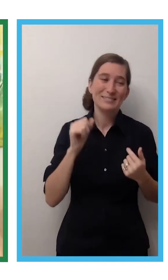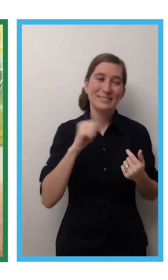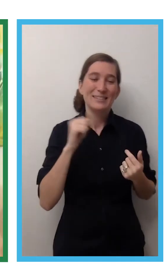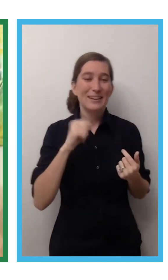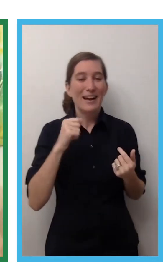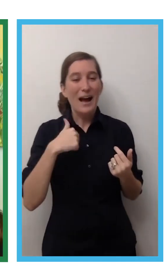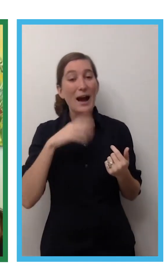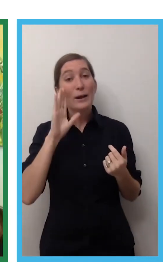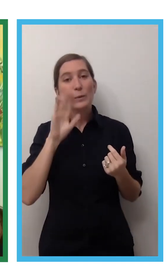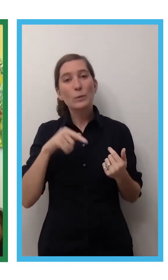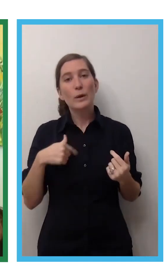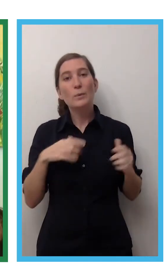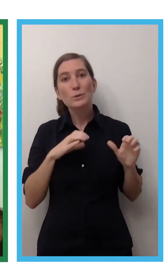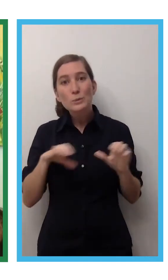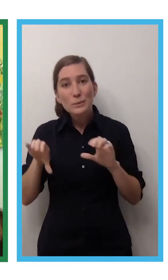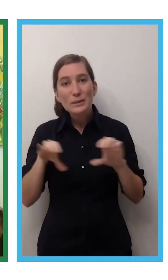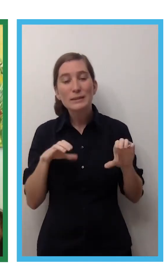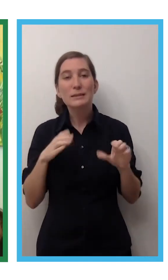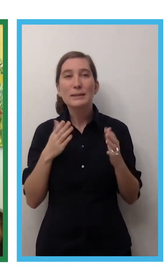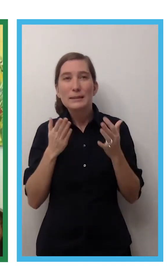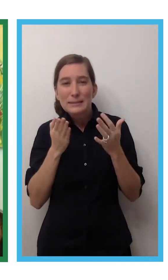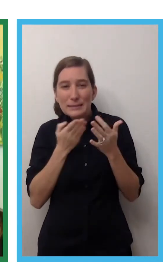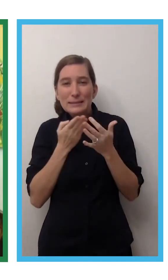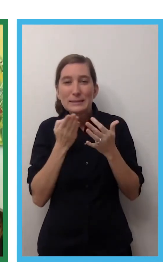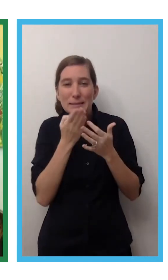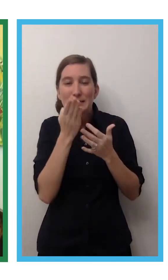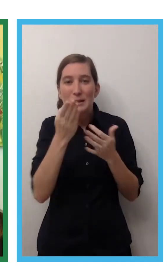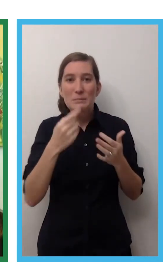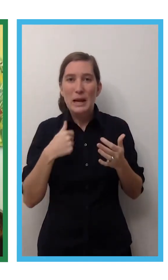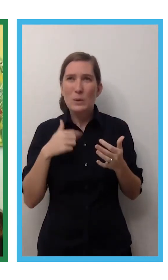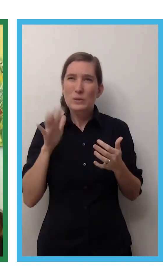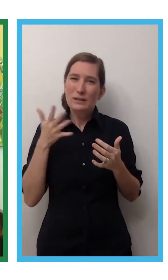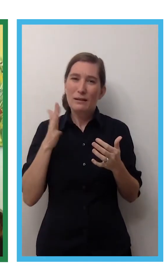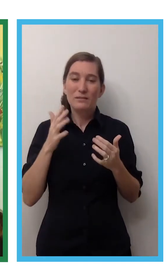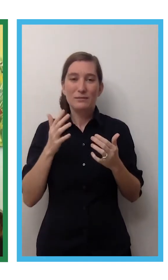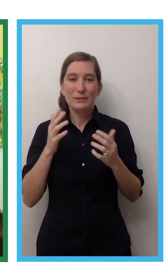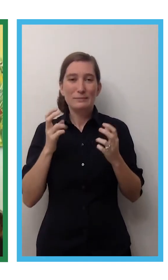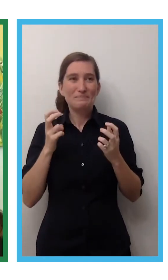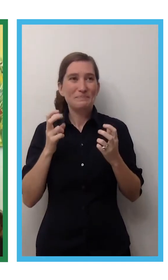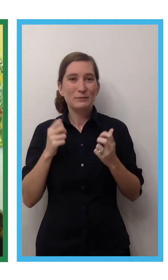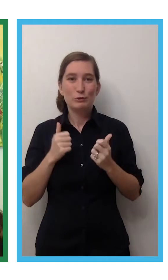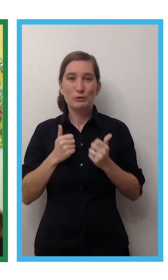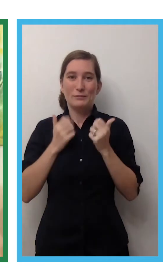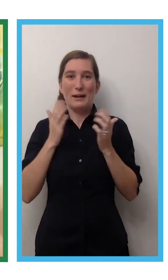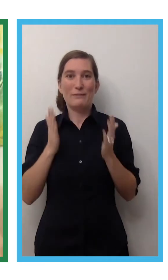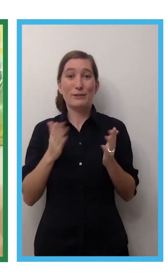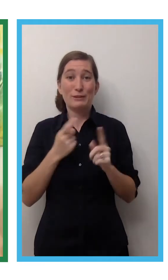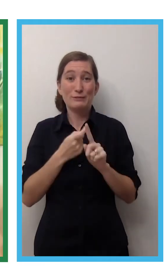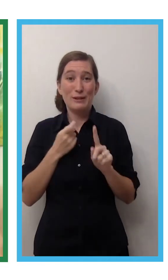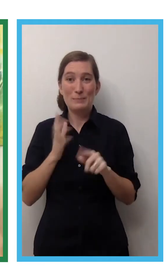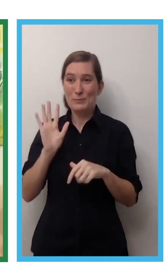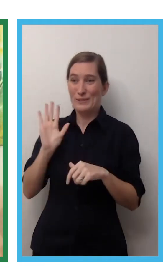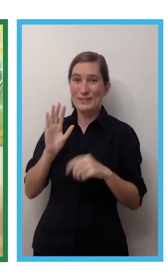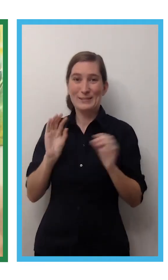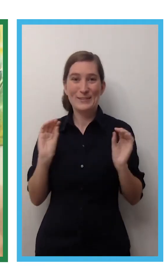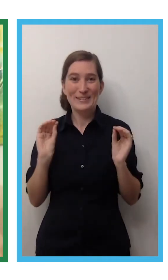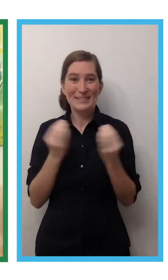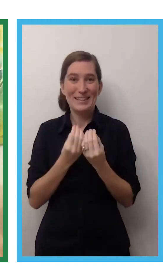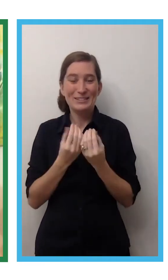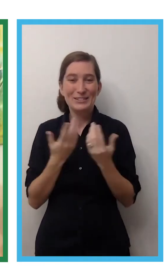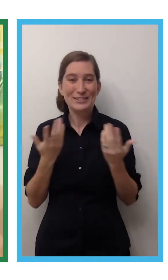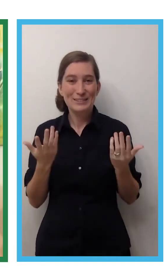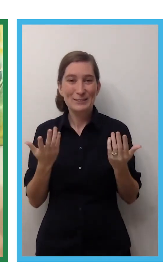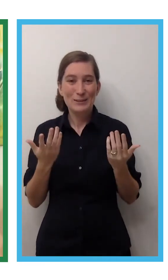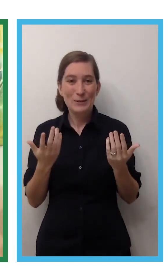but I was kind of the survivor of a reshuffle that took place within an organization. And I ended up with the